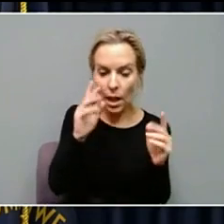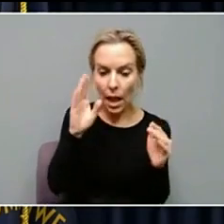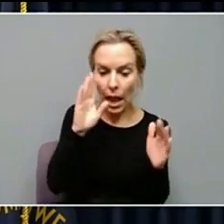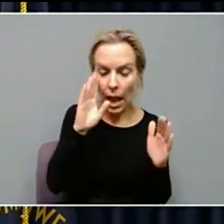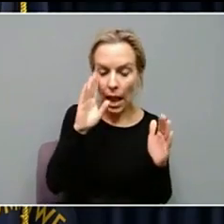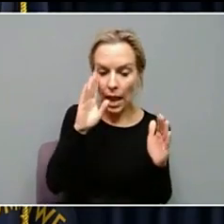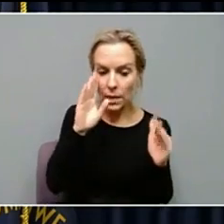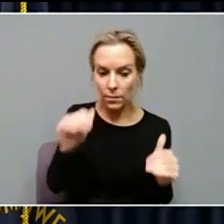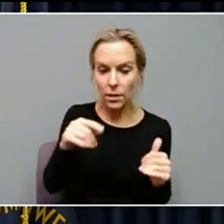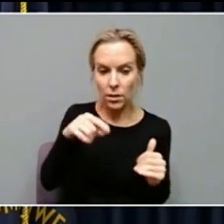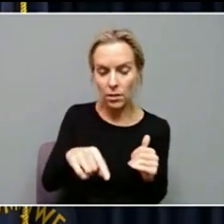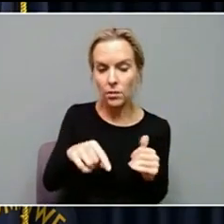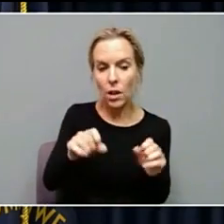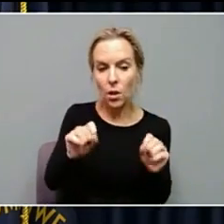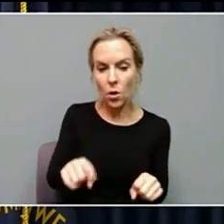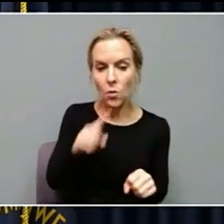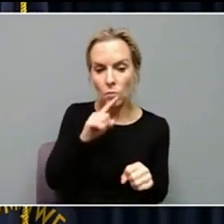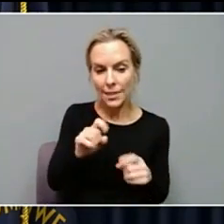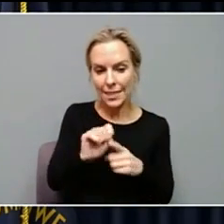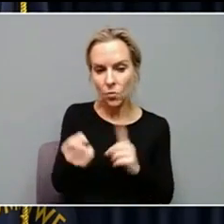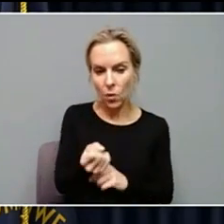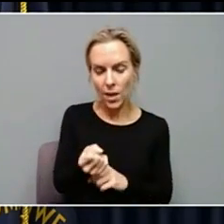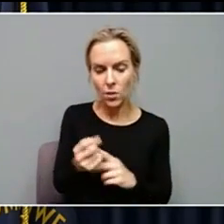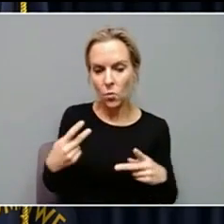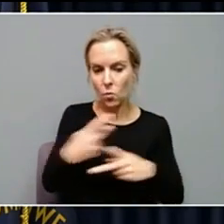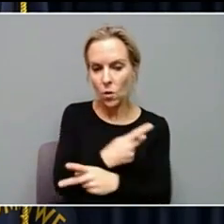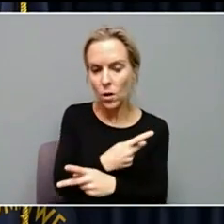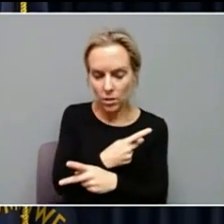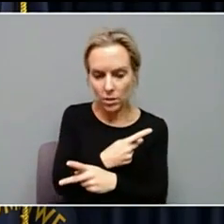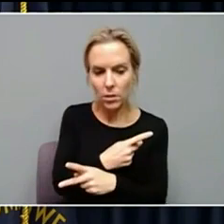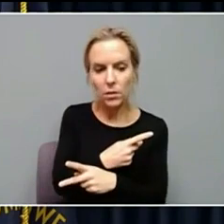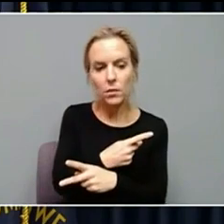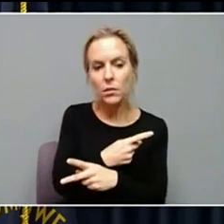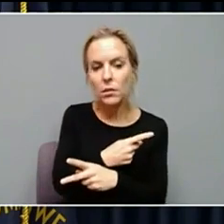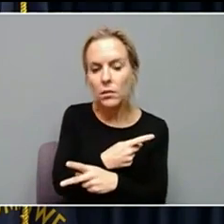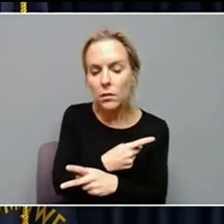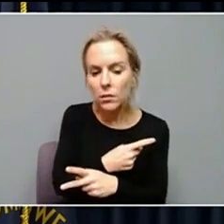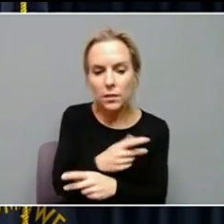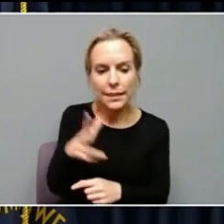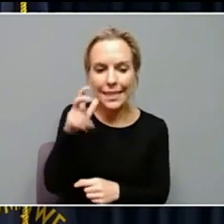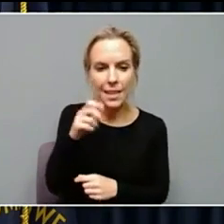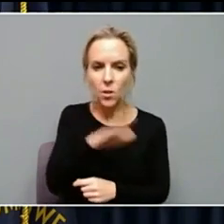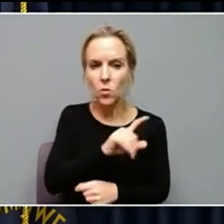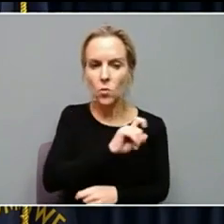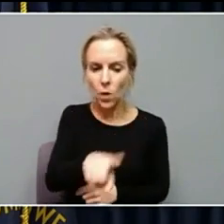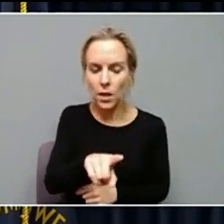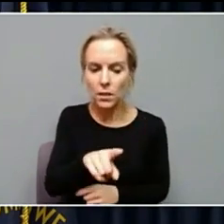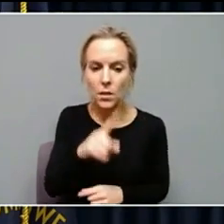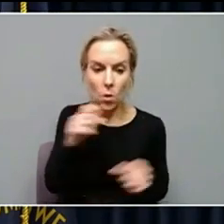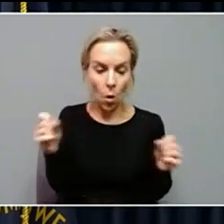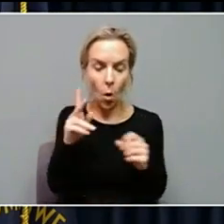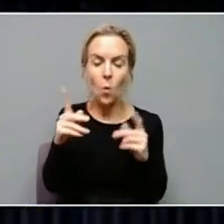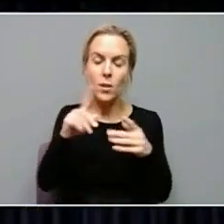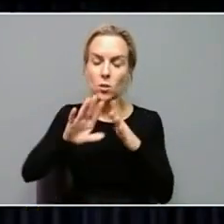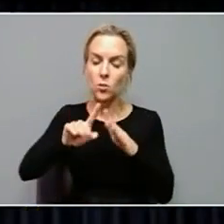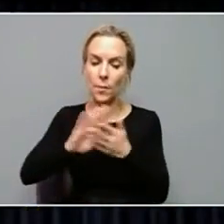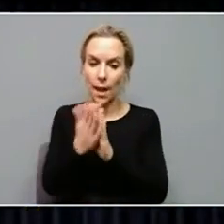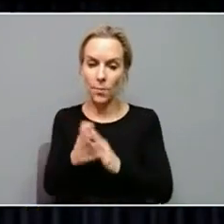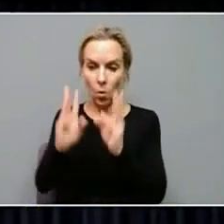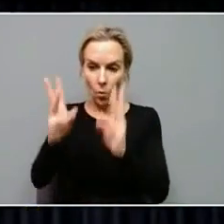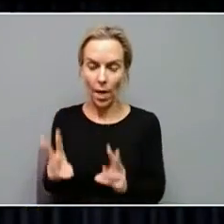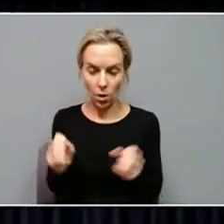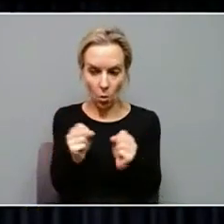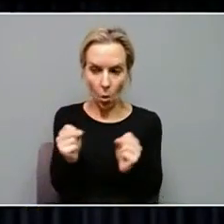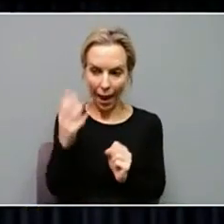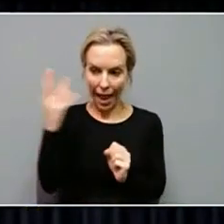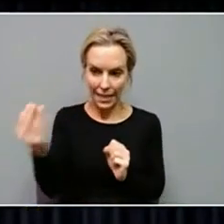to potentially get worse, considering whether it's going to be cold outside, more people going to be indoors? Is that a real concern